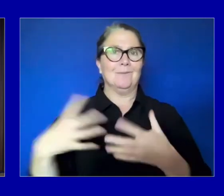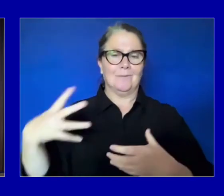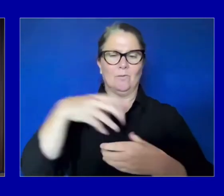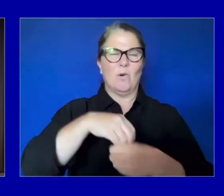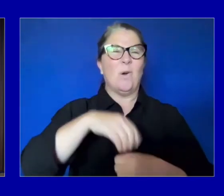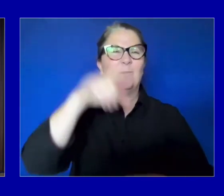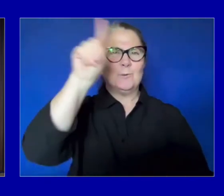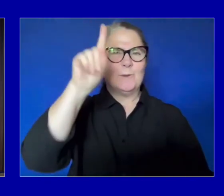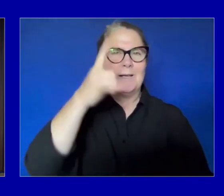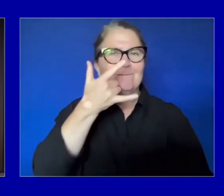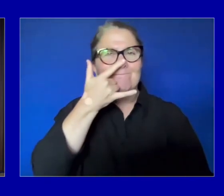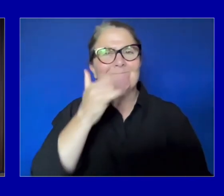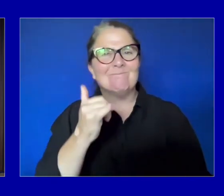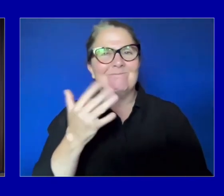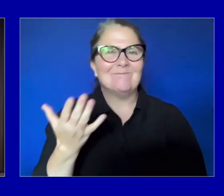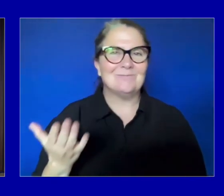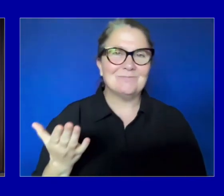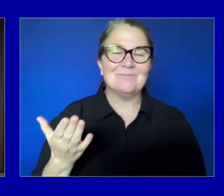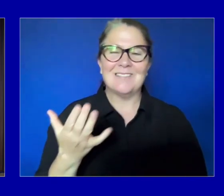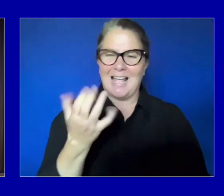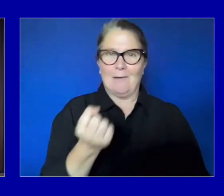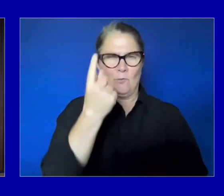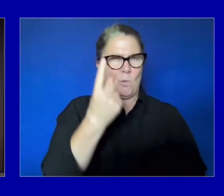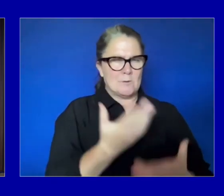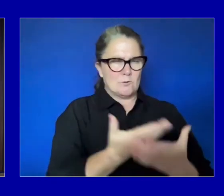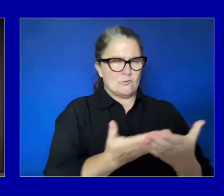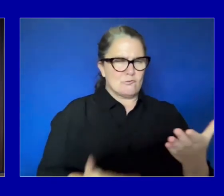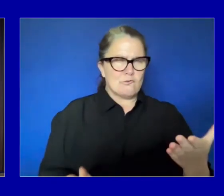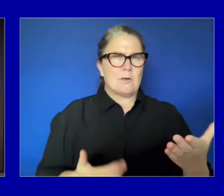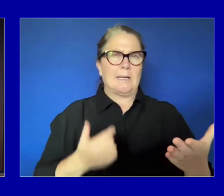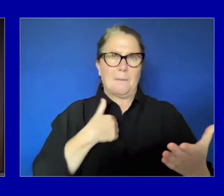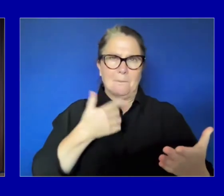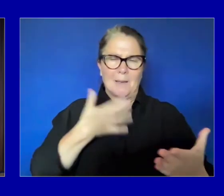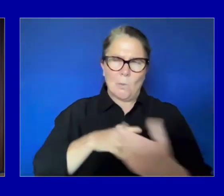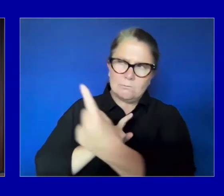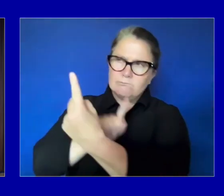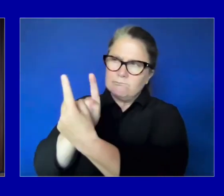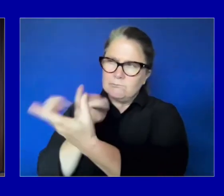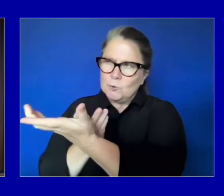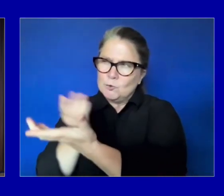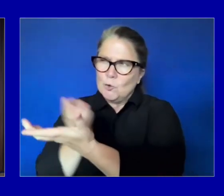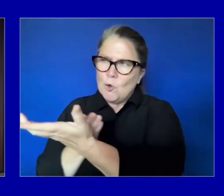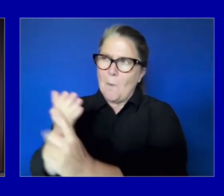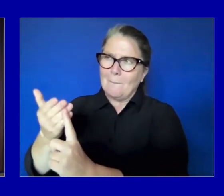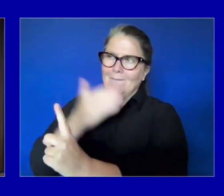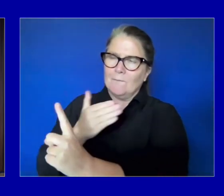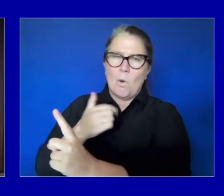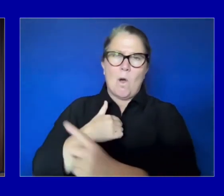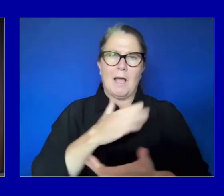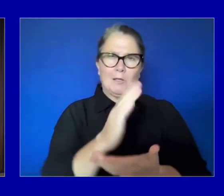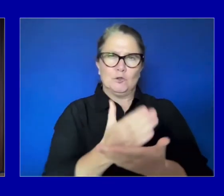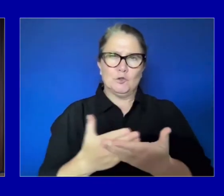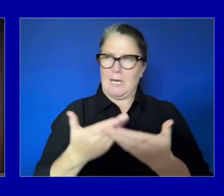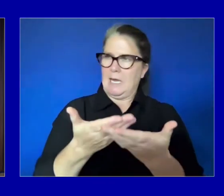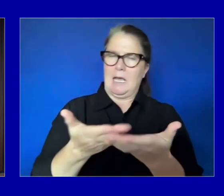with him, um, but I need to talk to him about it first. But, um, those old